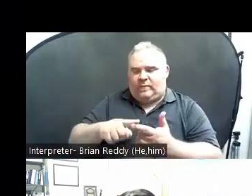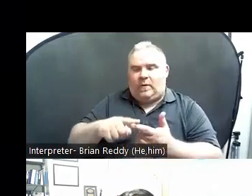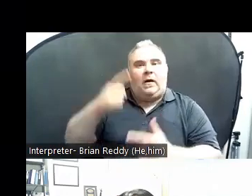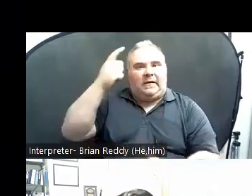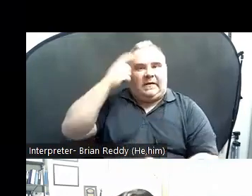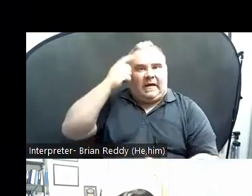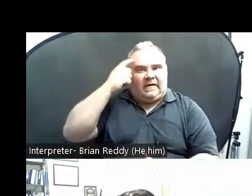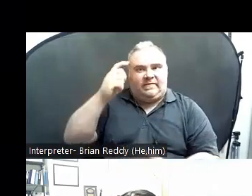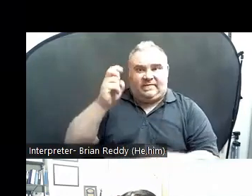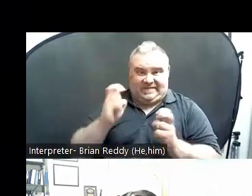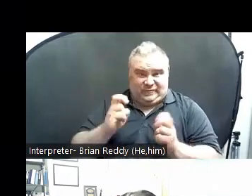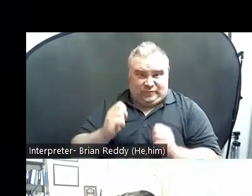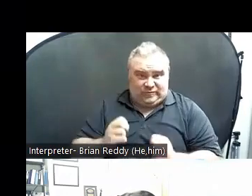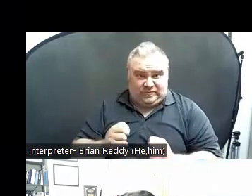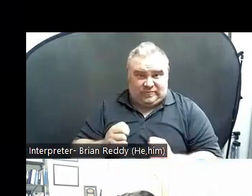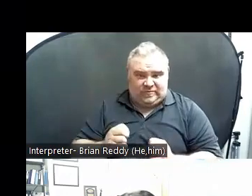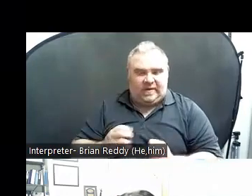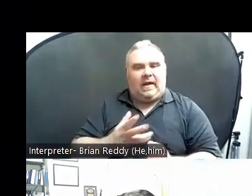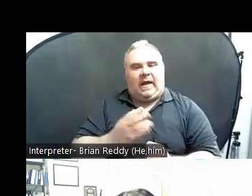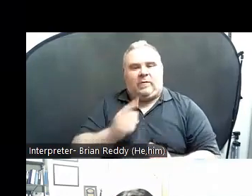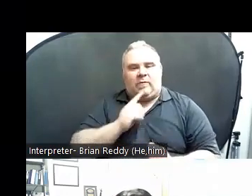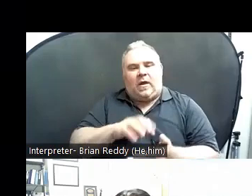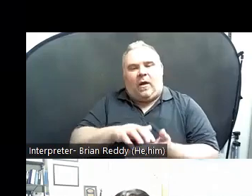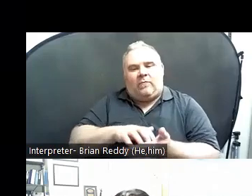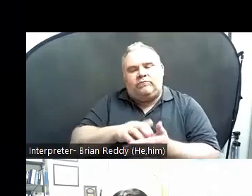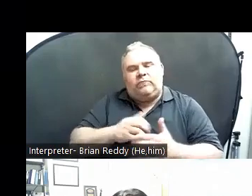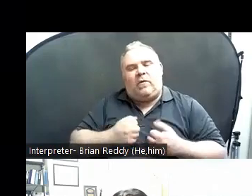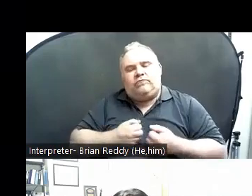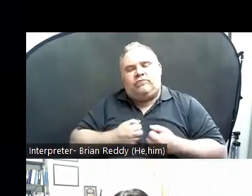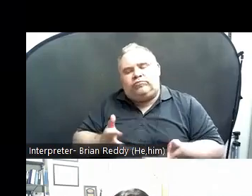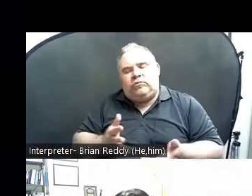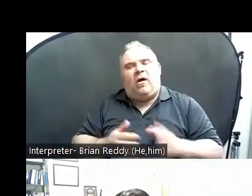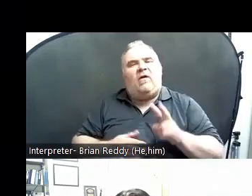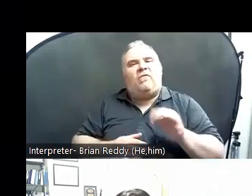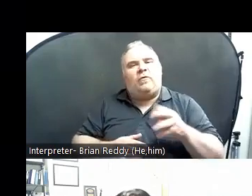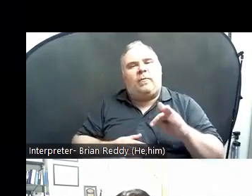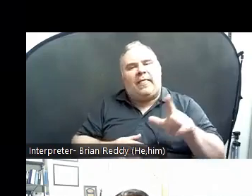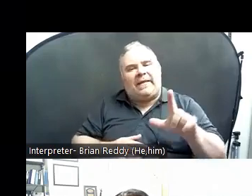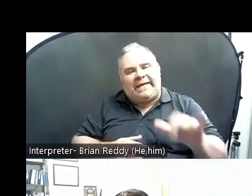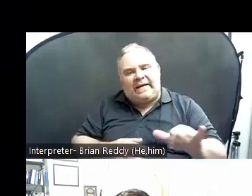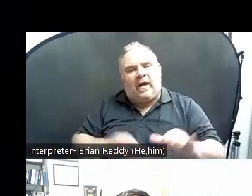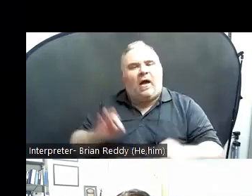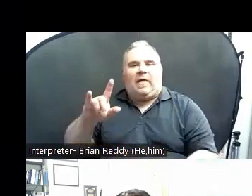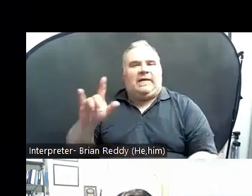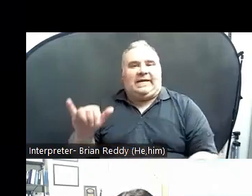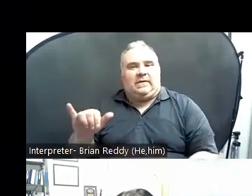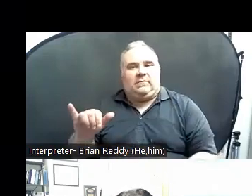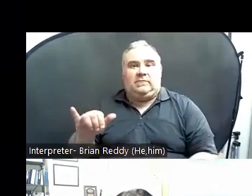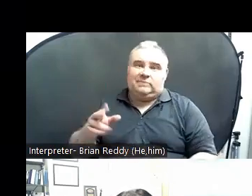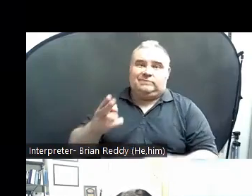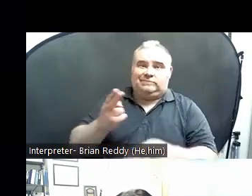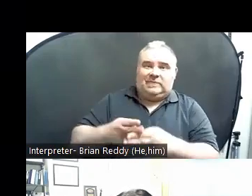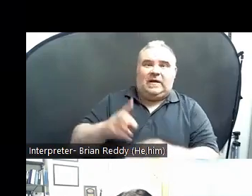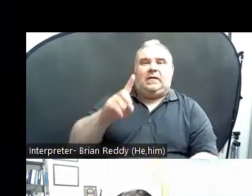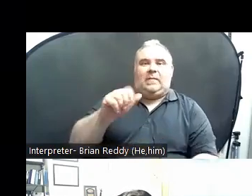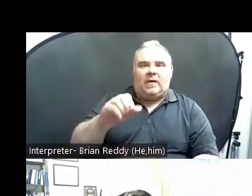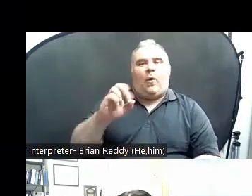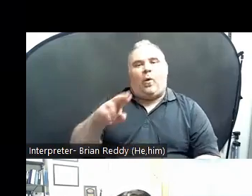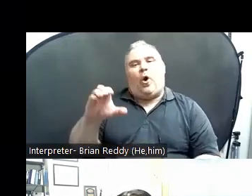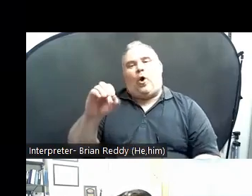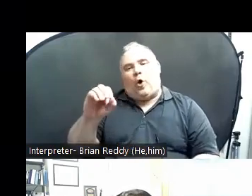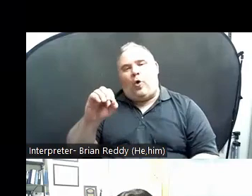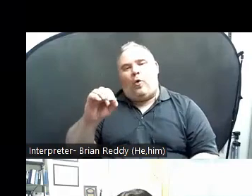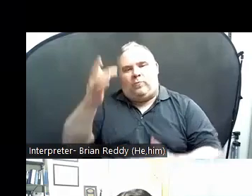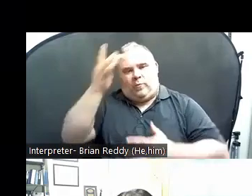issues, and vulnerability and frailty, which are measured in measured as disability or comorbidities. So